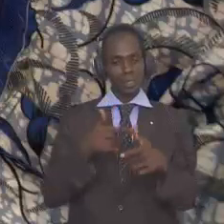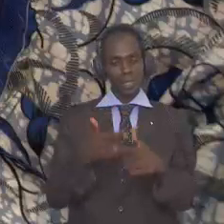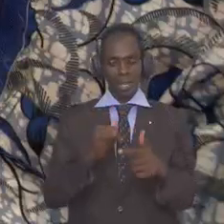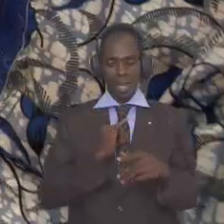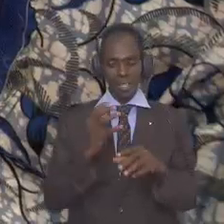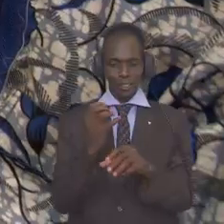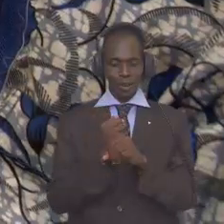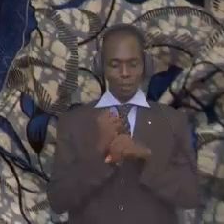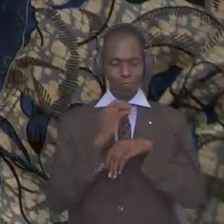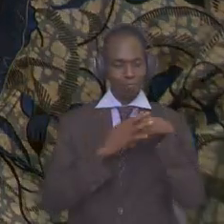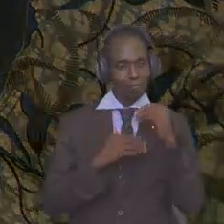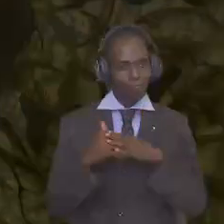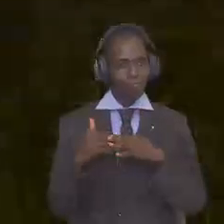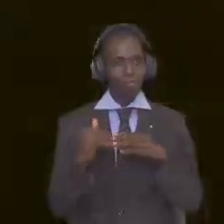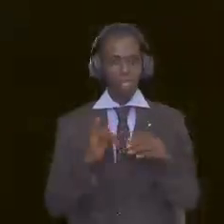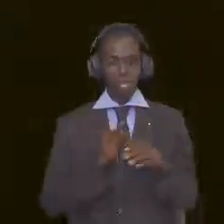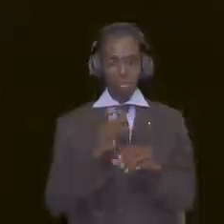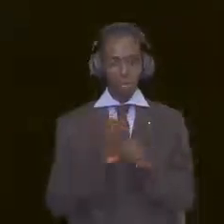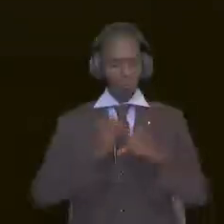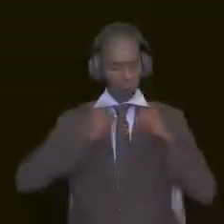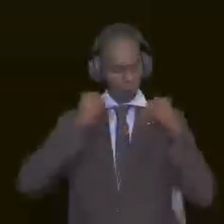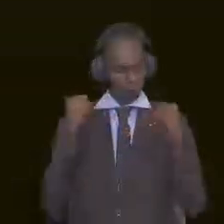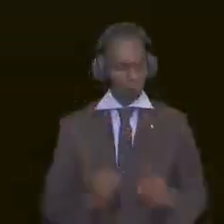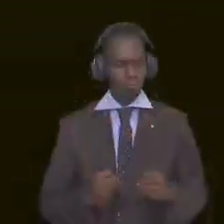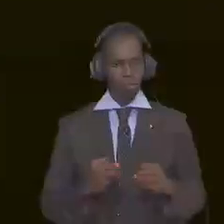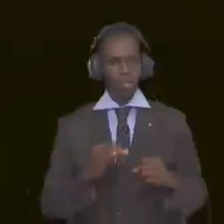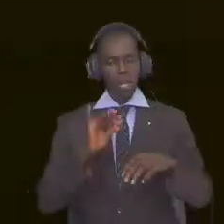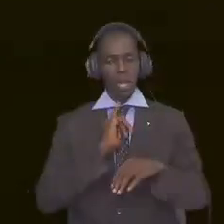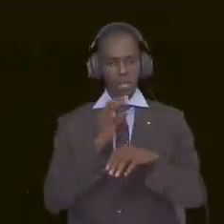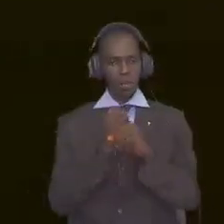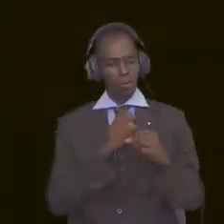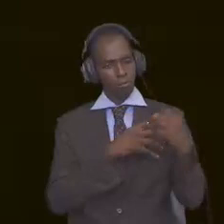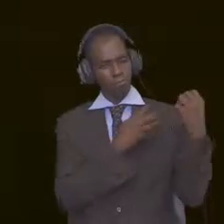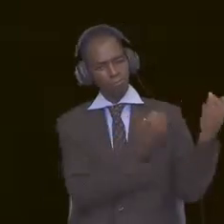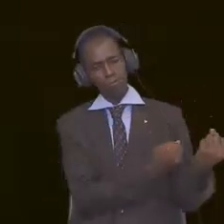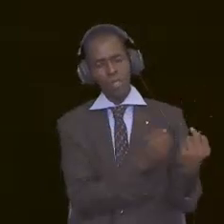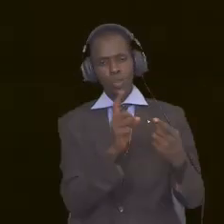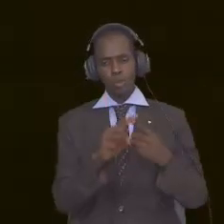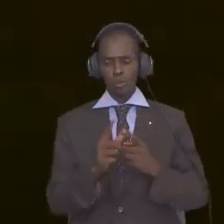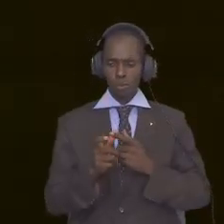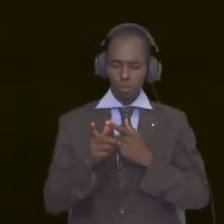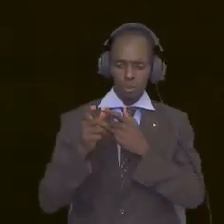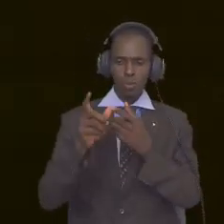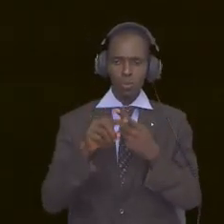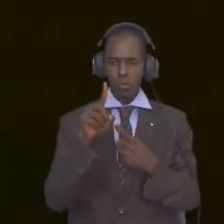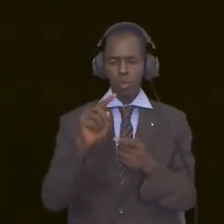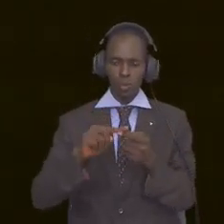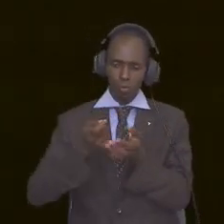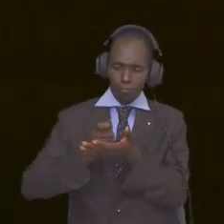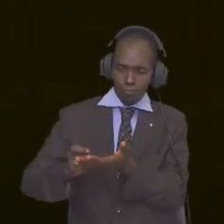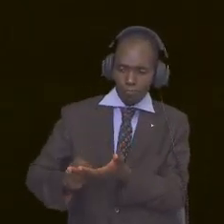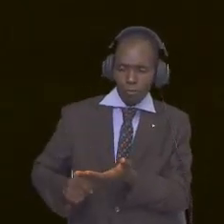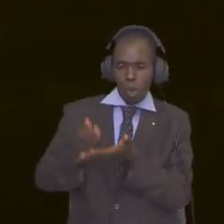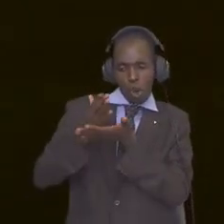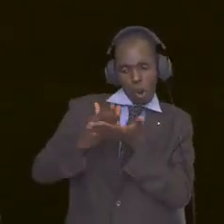stamina, and I had the backbone to write unto you and to pass unto you part of the